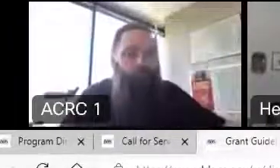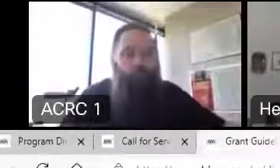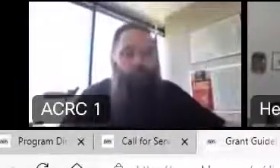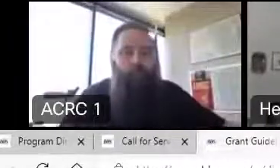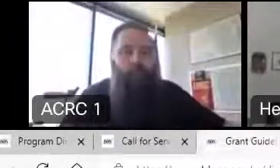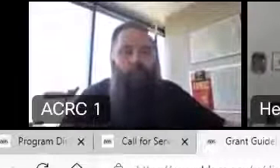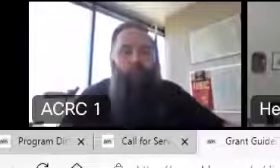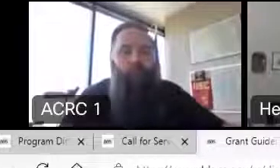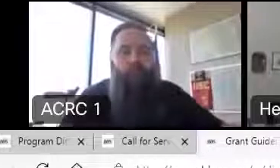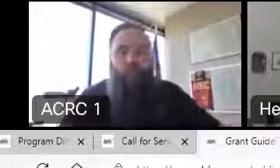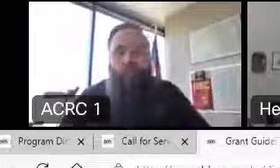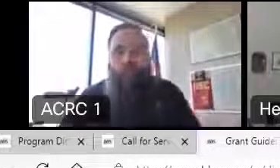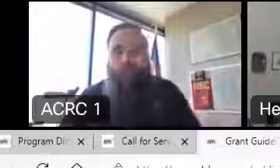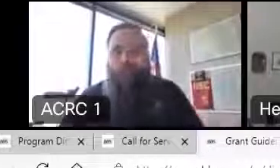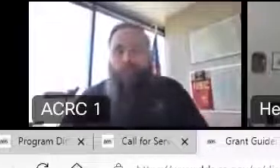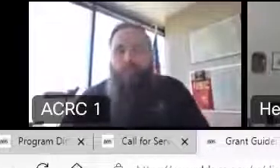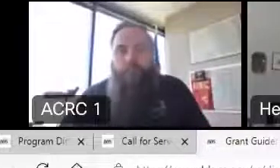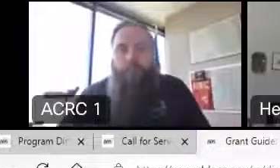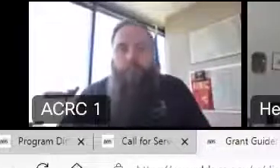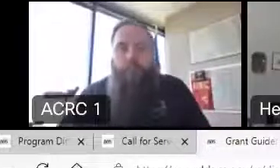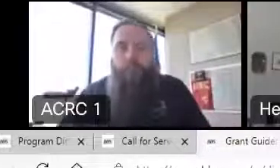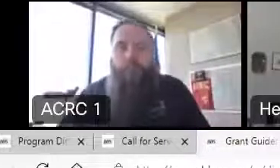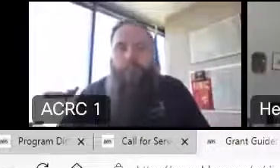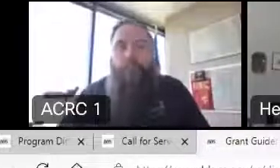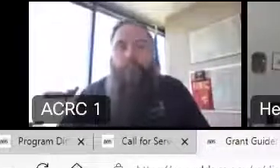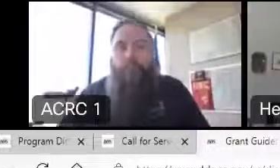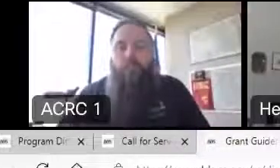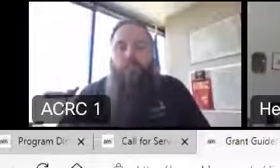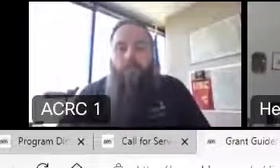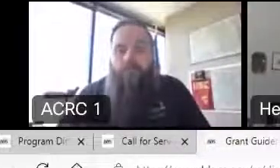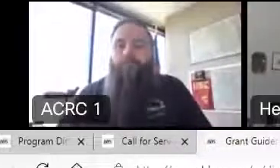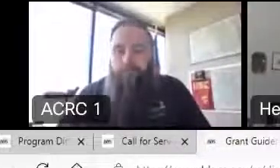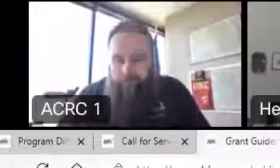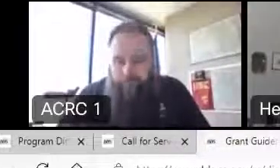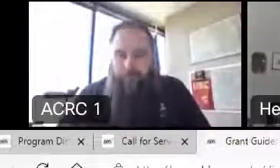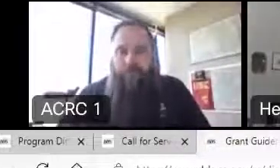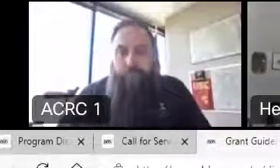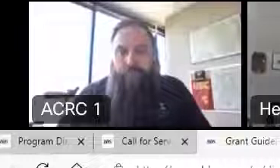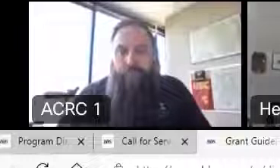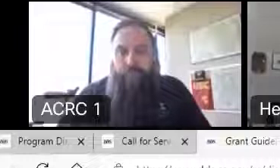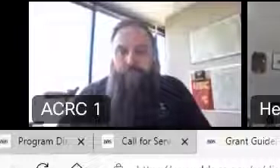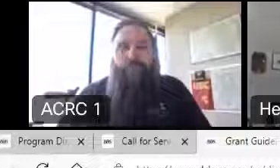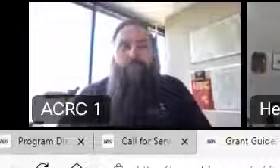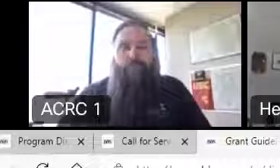service that it's an alternative service, kind of like innovative service that is